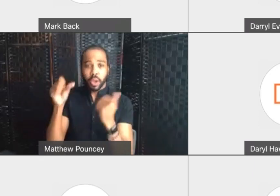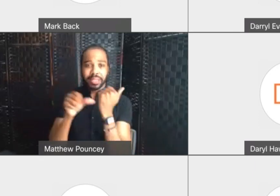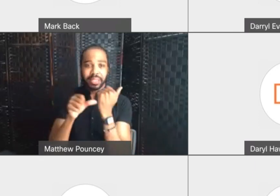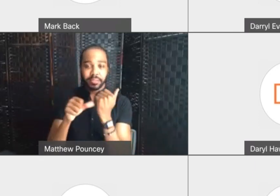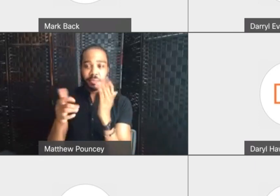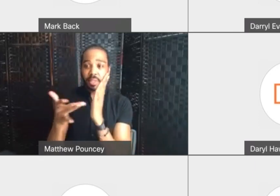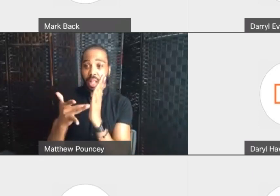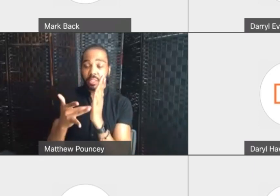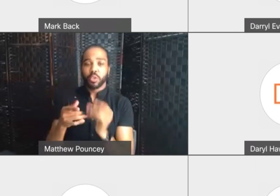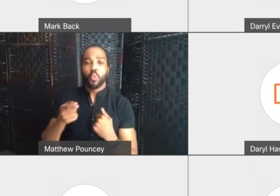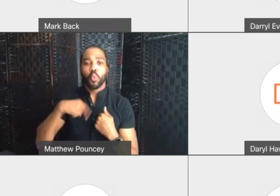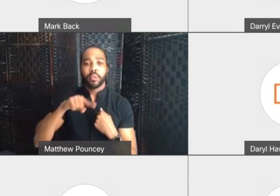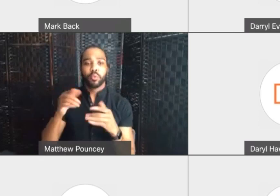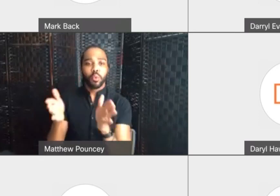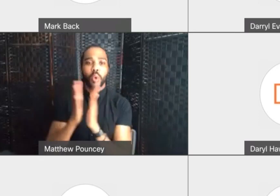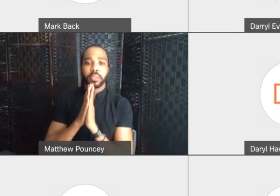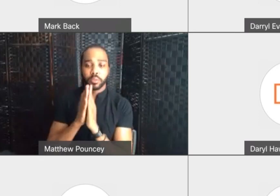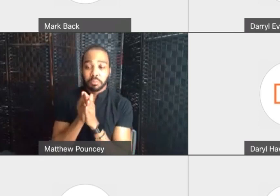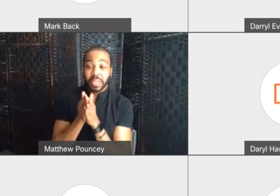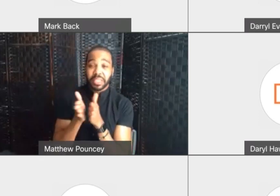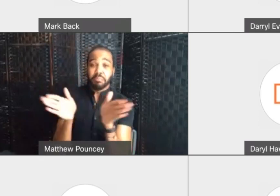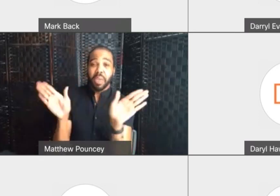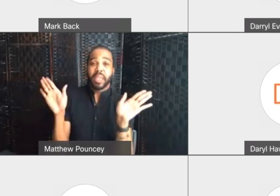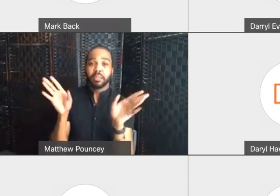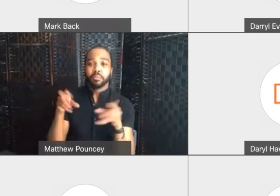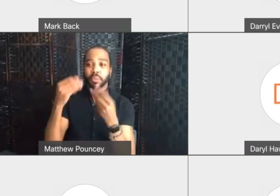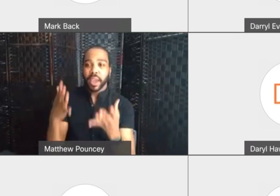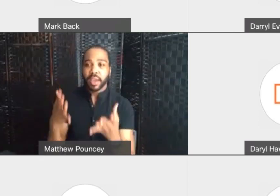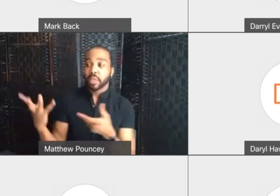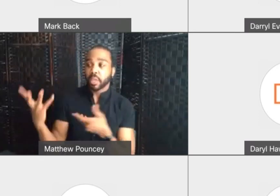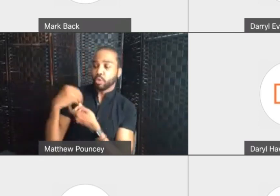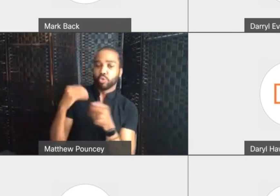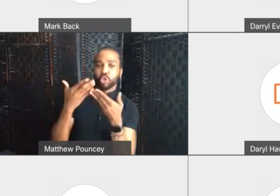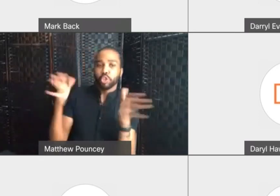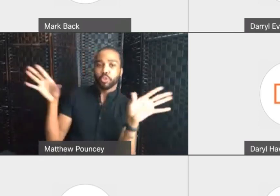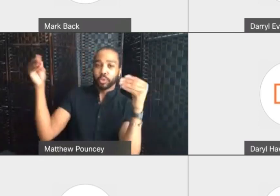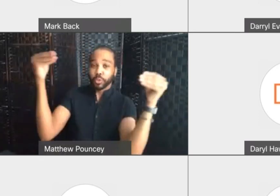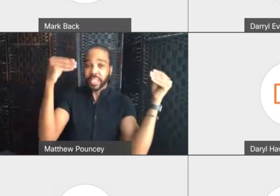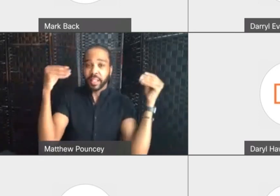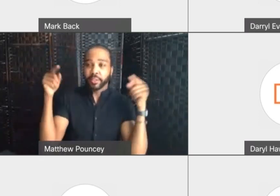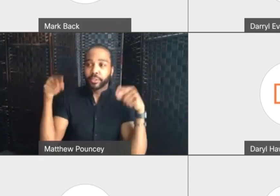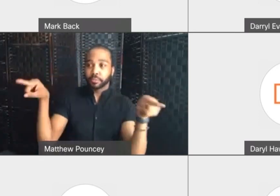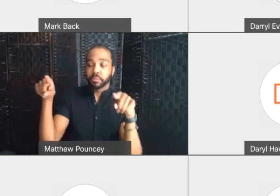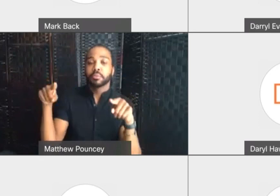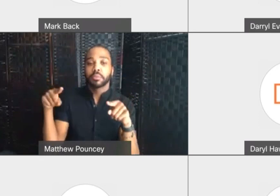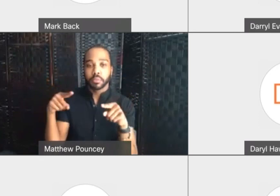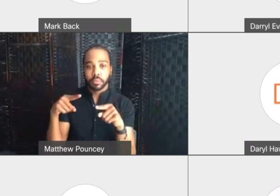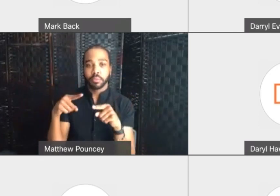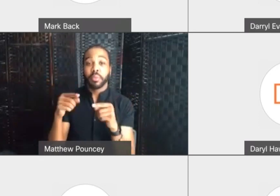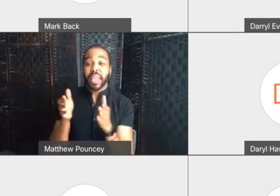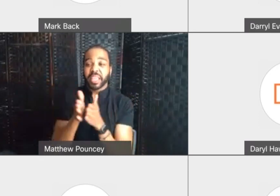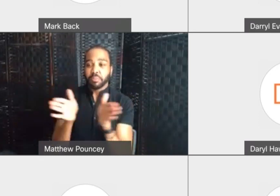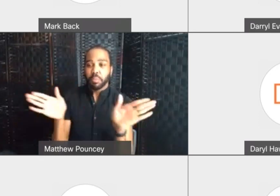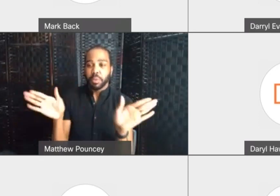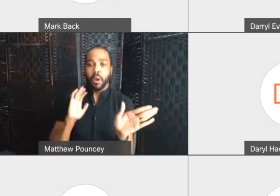we requested to expand providers to include general retailers, expand provider certification requirements